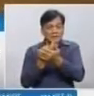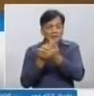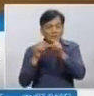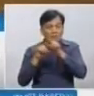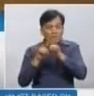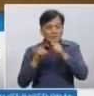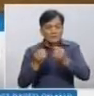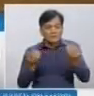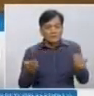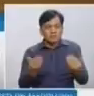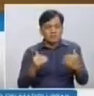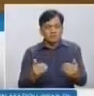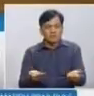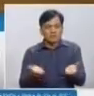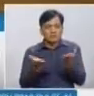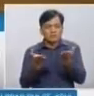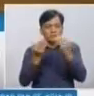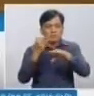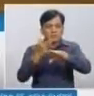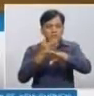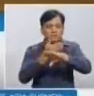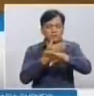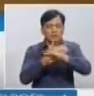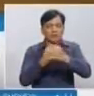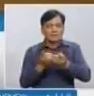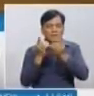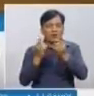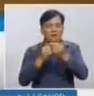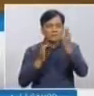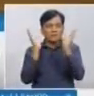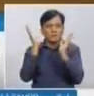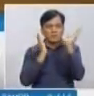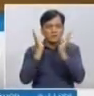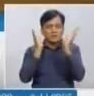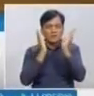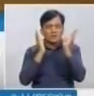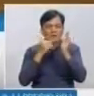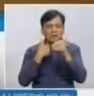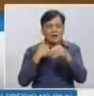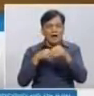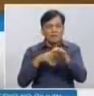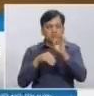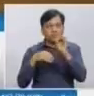also enhancing the government's delivery of frontline services. I thank Congress